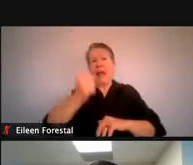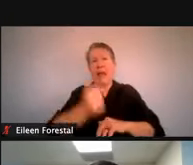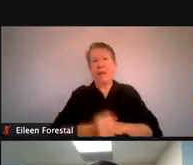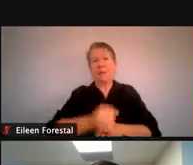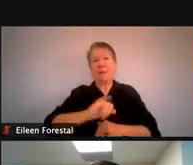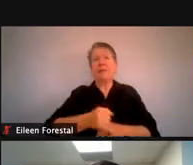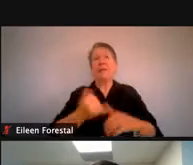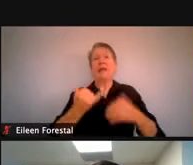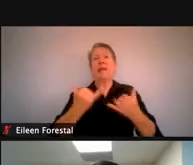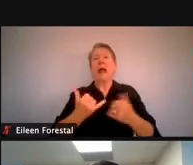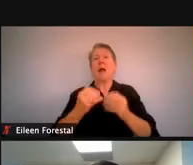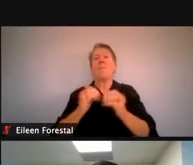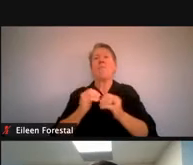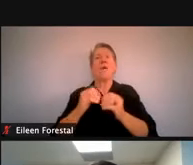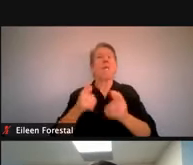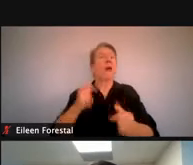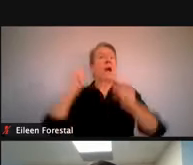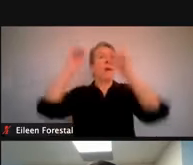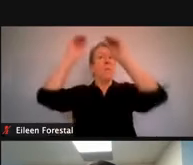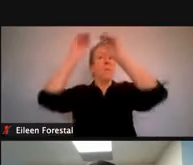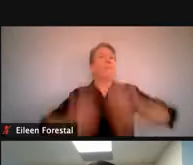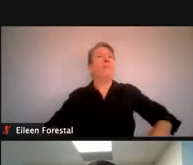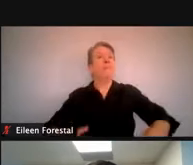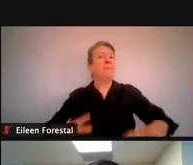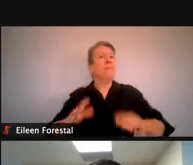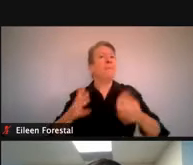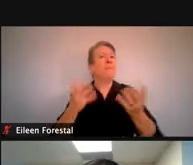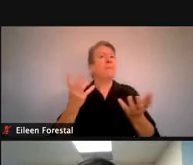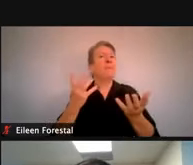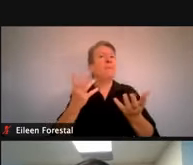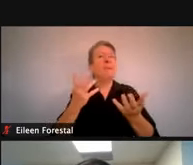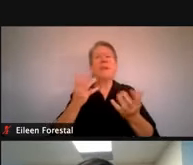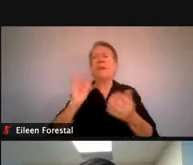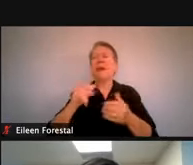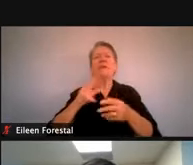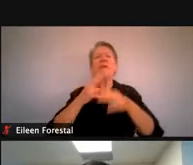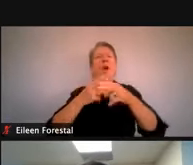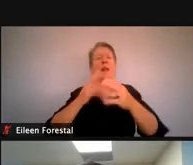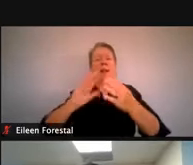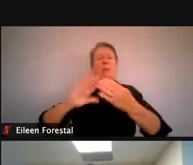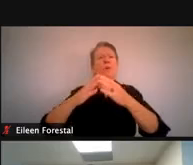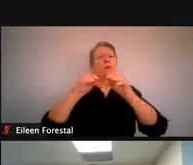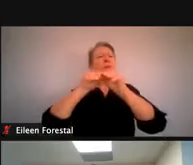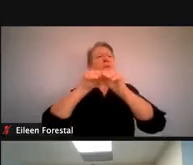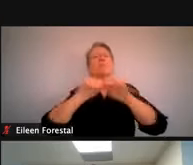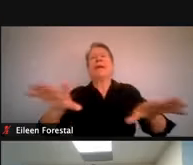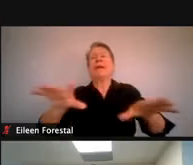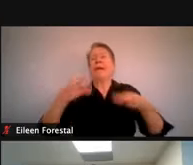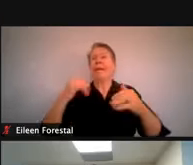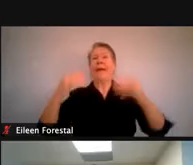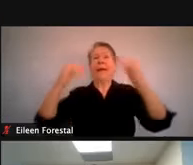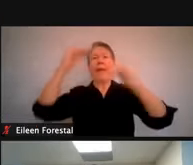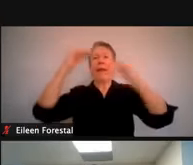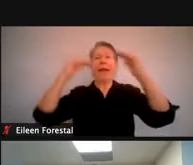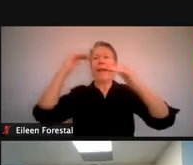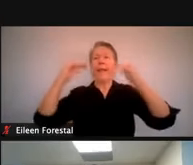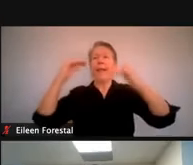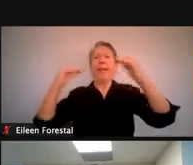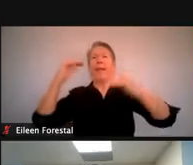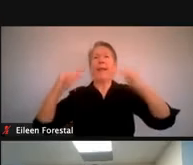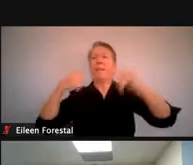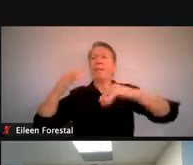and the community spread is basically throughout. Yep. And then secondly, I wanted to underscore what I'm